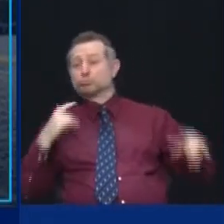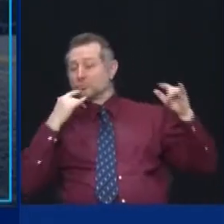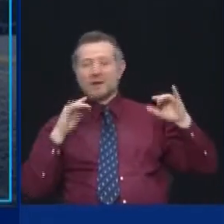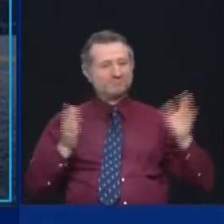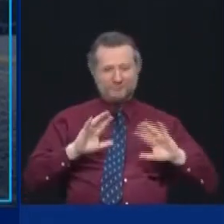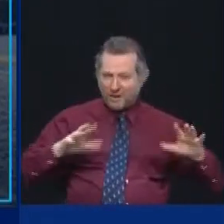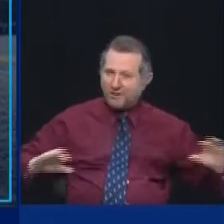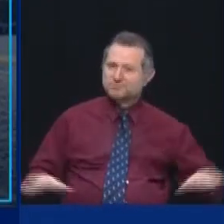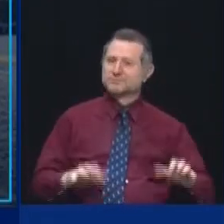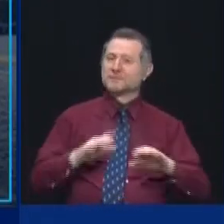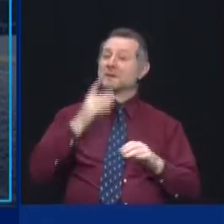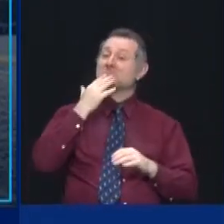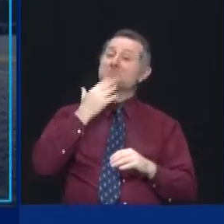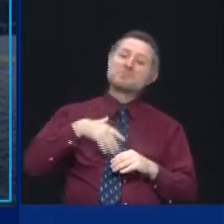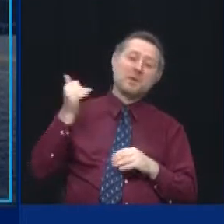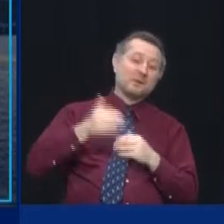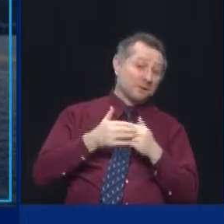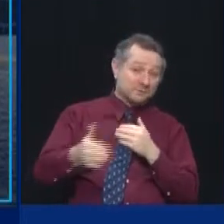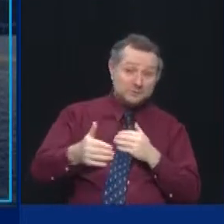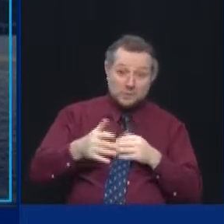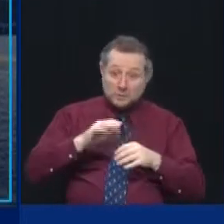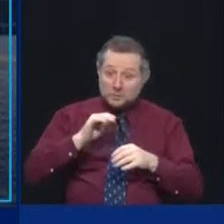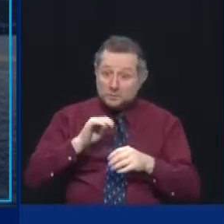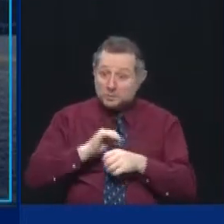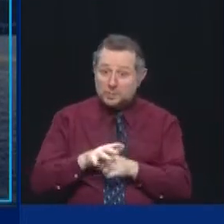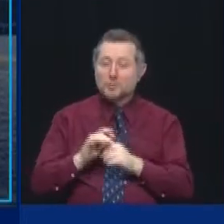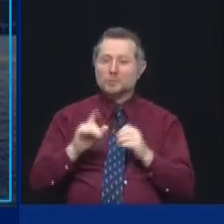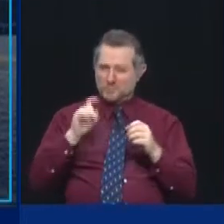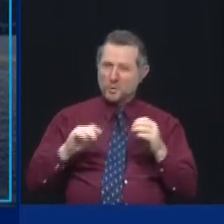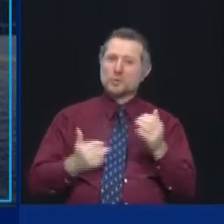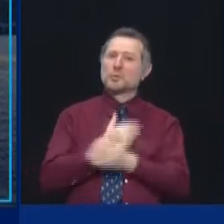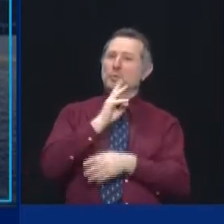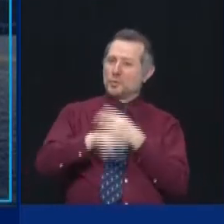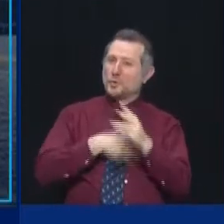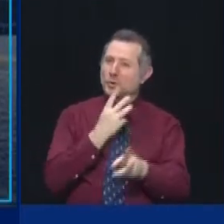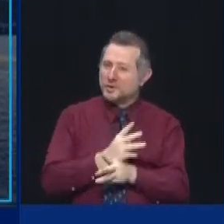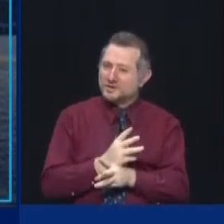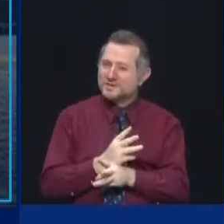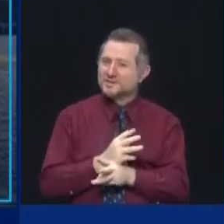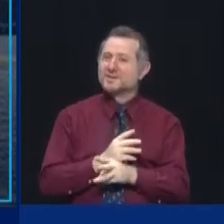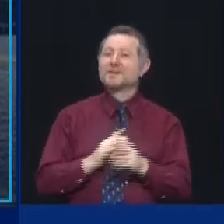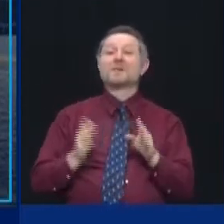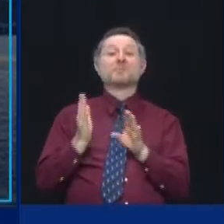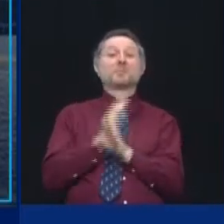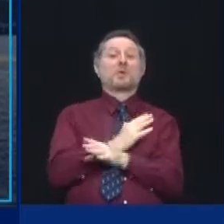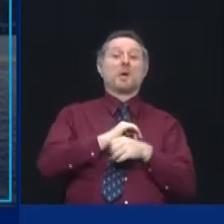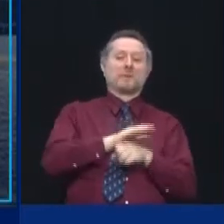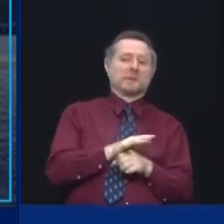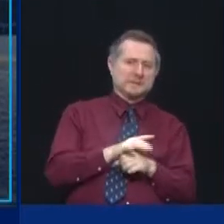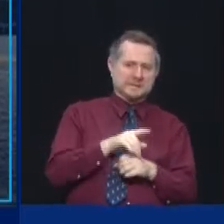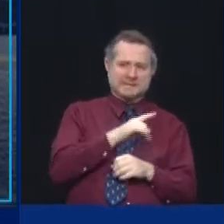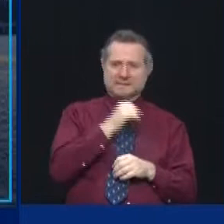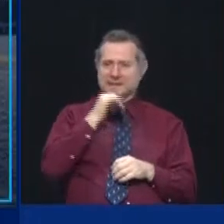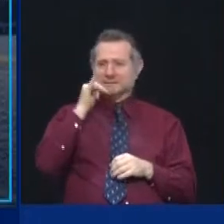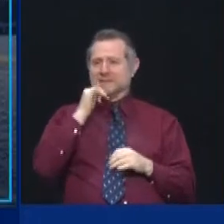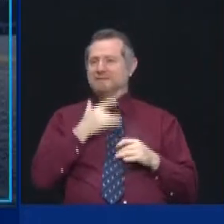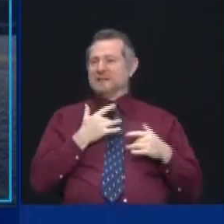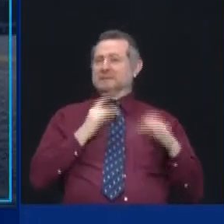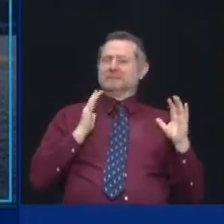had the highest infection rate on the globe, because we had COVID coming here for